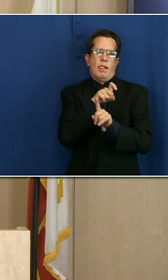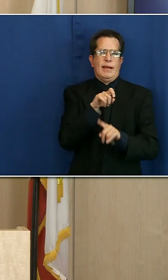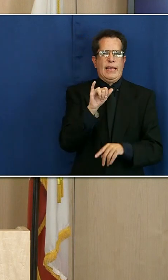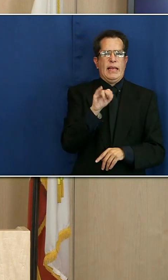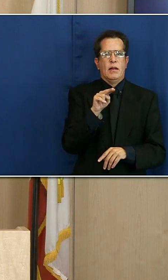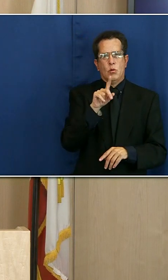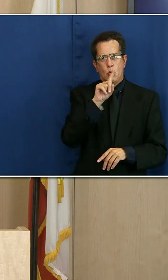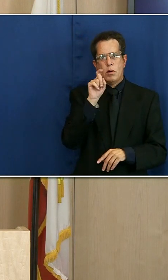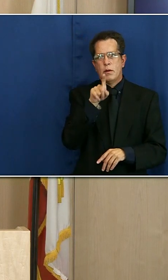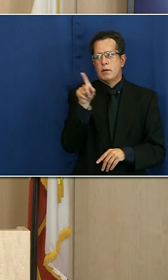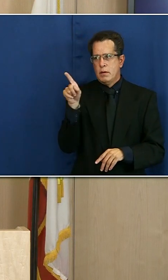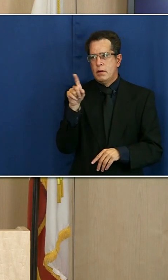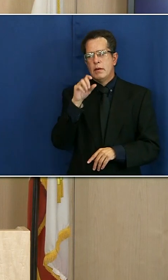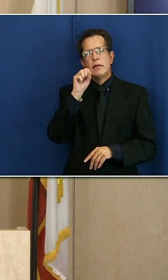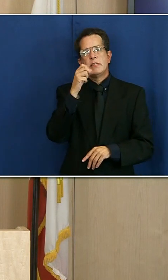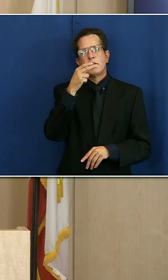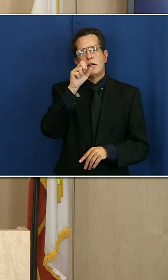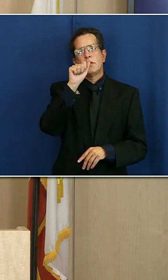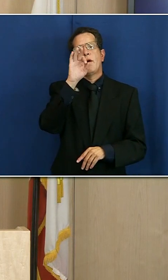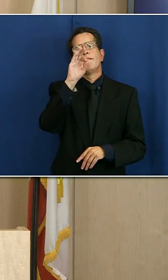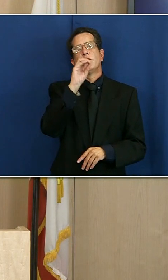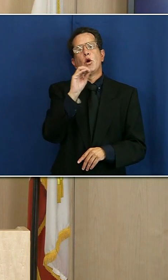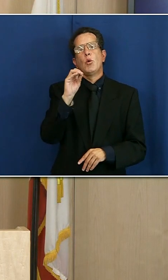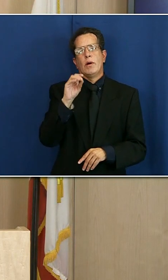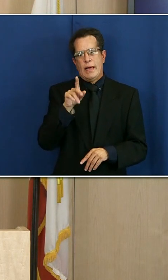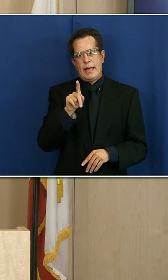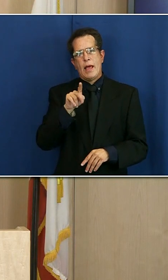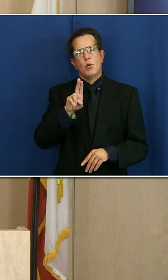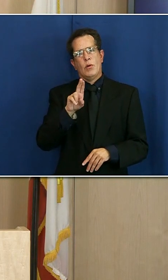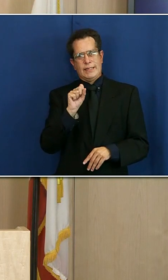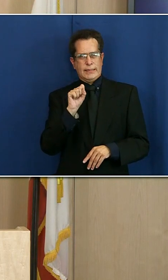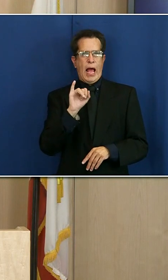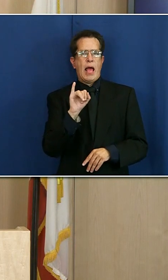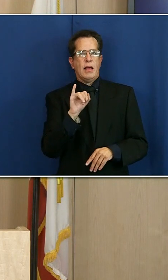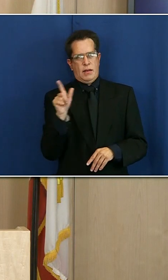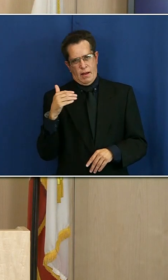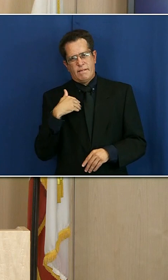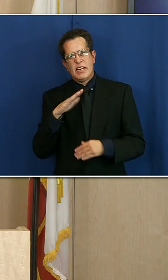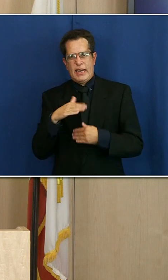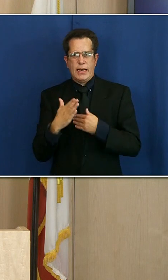The next question will be from Sasha Fu with KUSI.